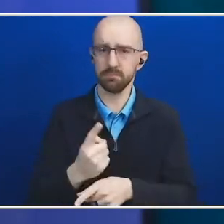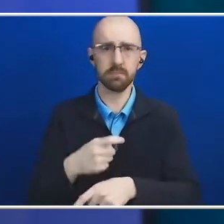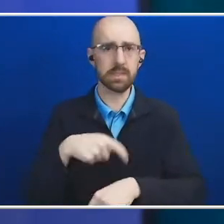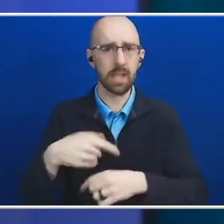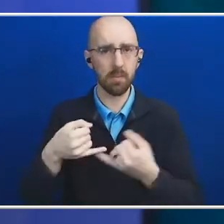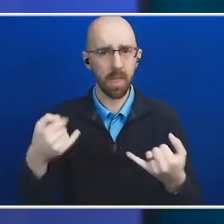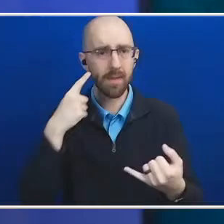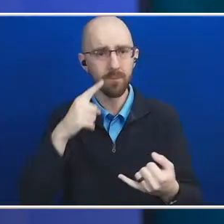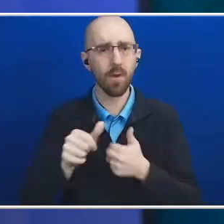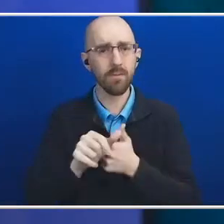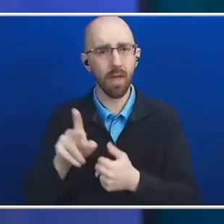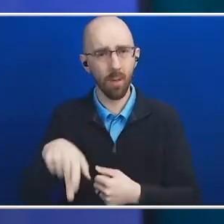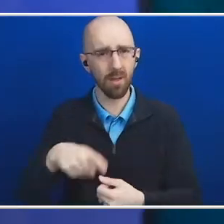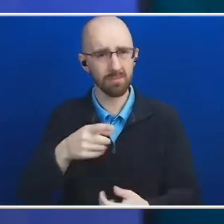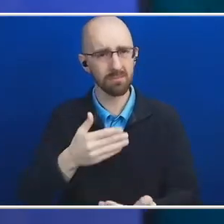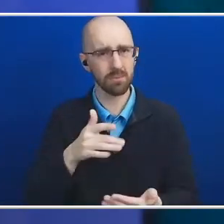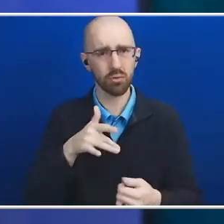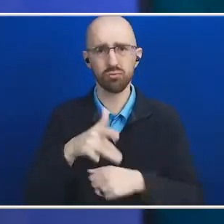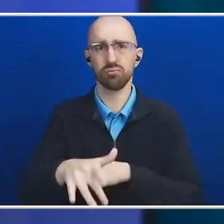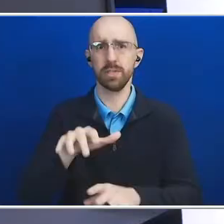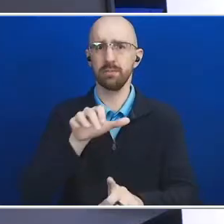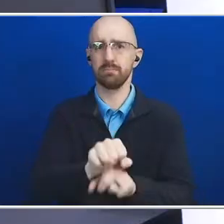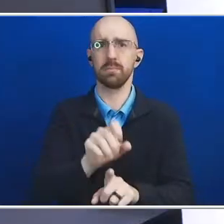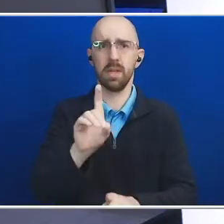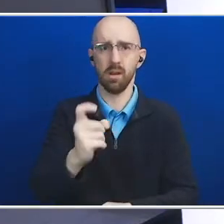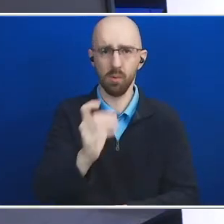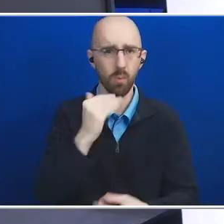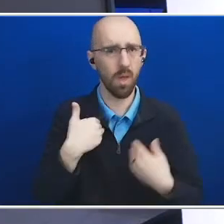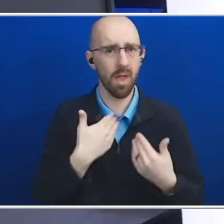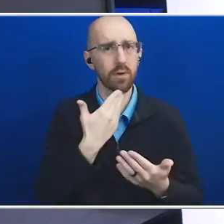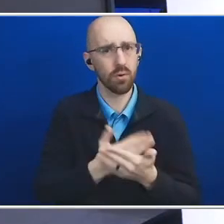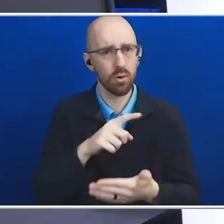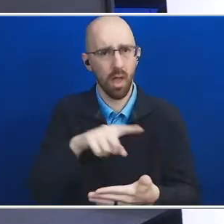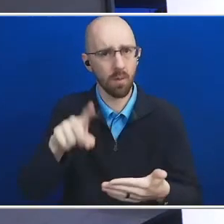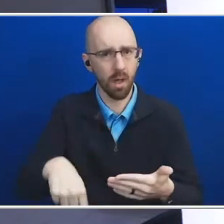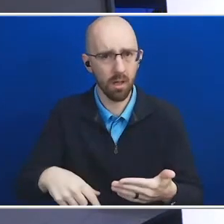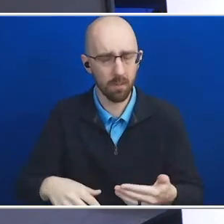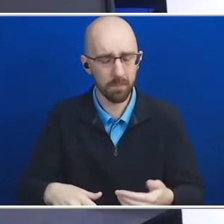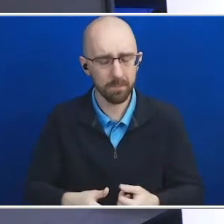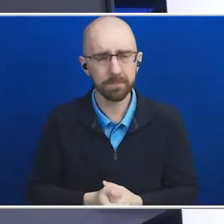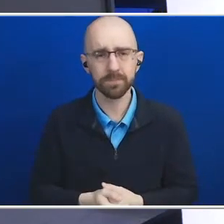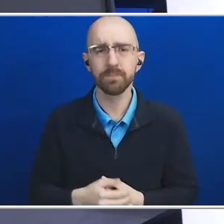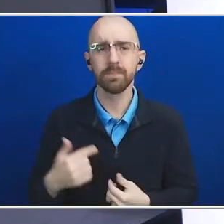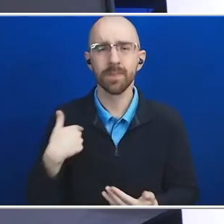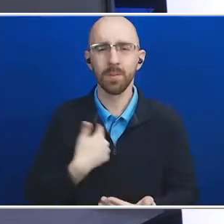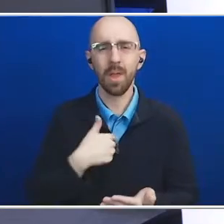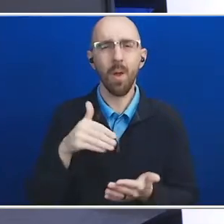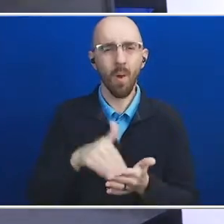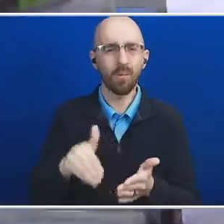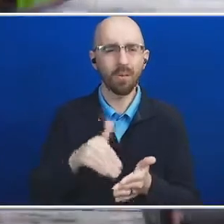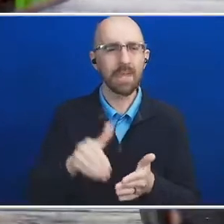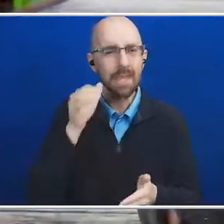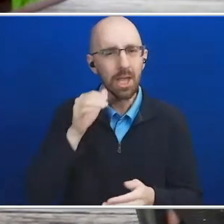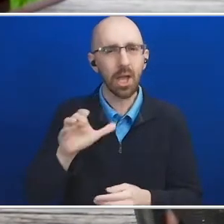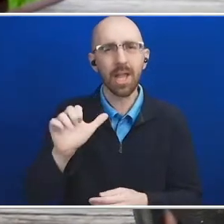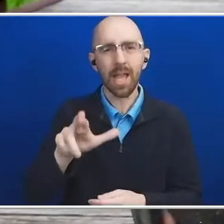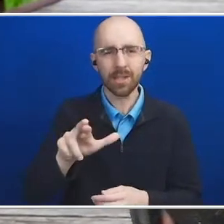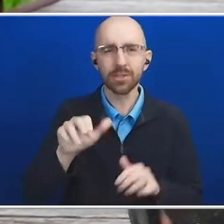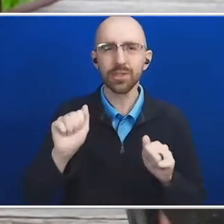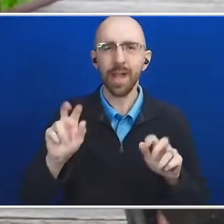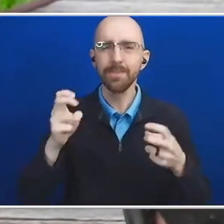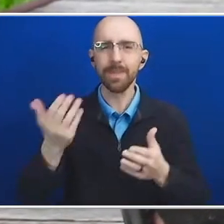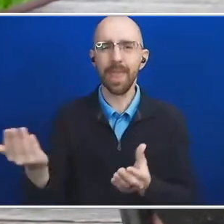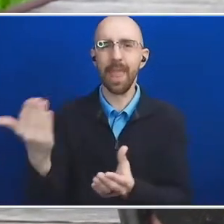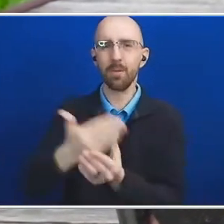early diagnosis and is going to have such a great outcome. So we often hear that people say that cancer, as we know, can interrupt your life. You really have